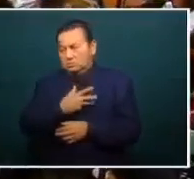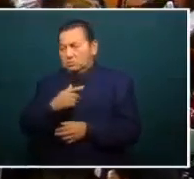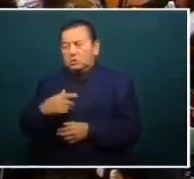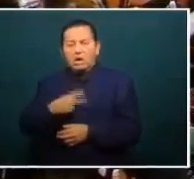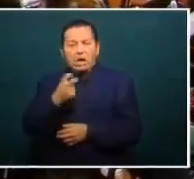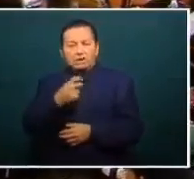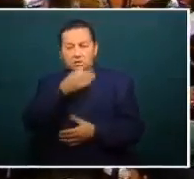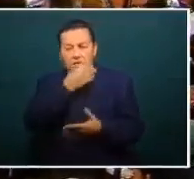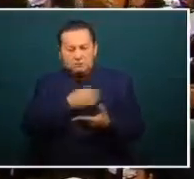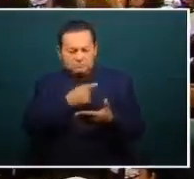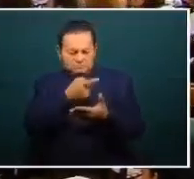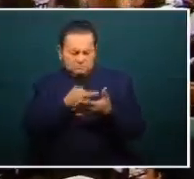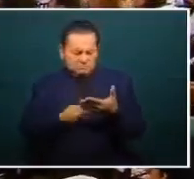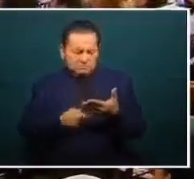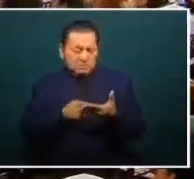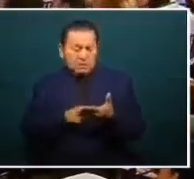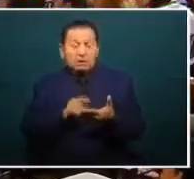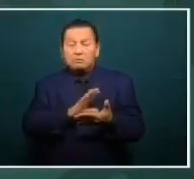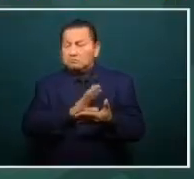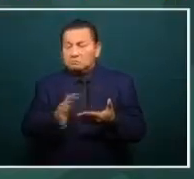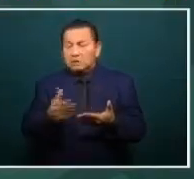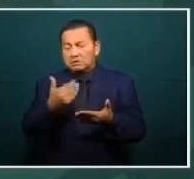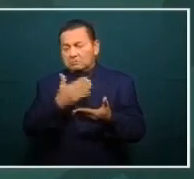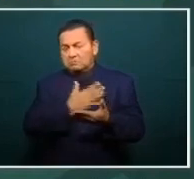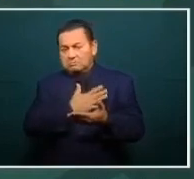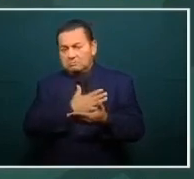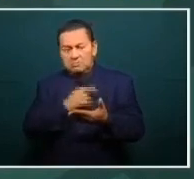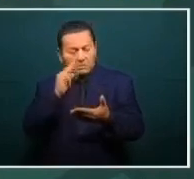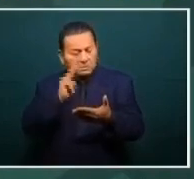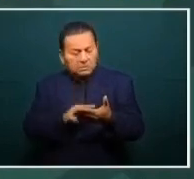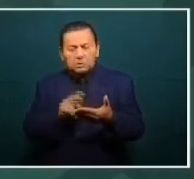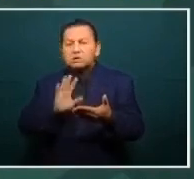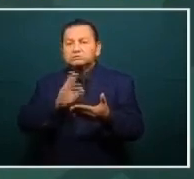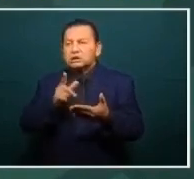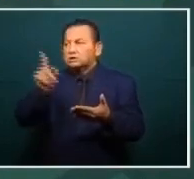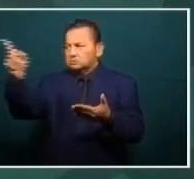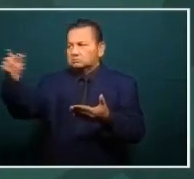And then we go with this meeting on Wednesday.